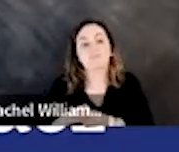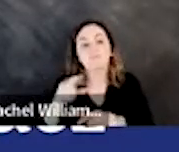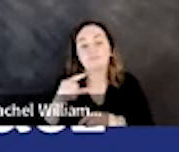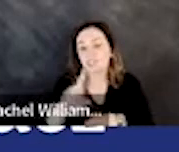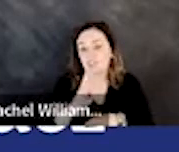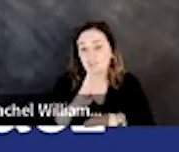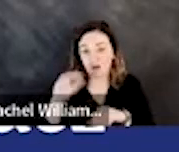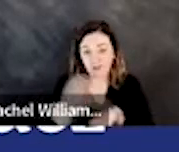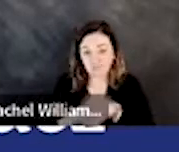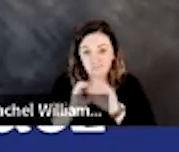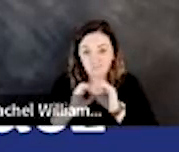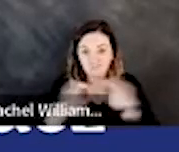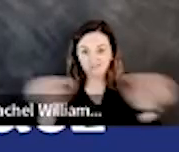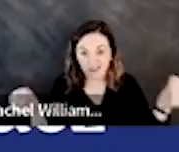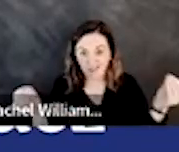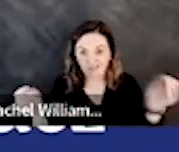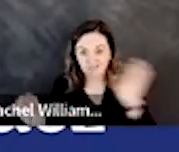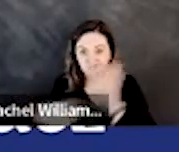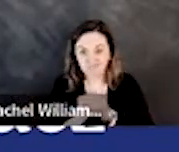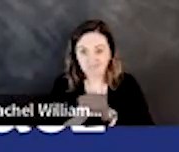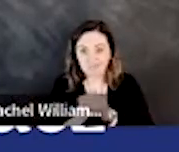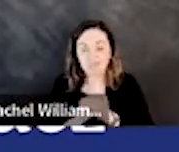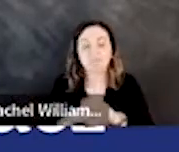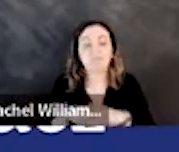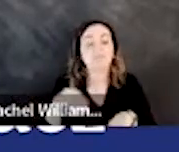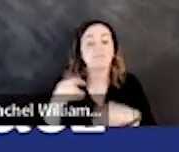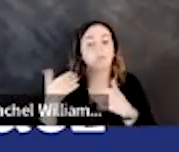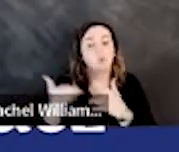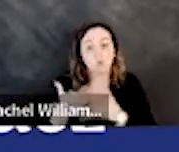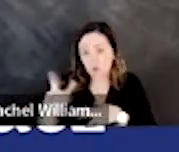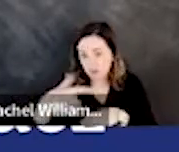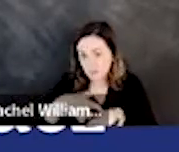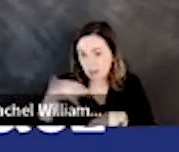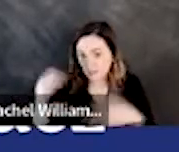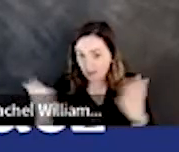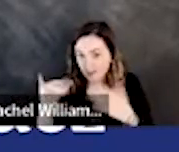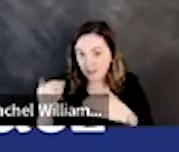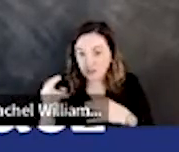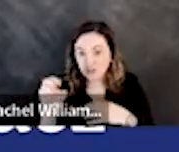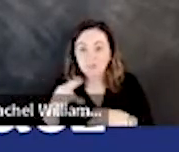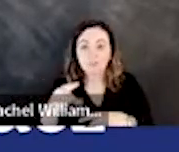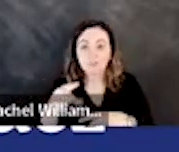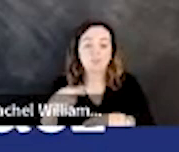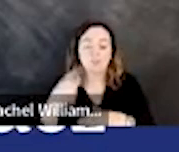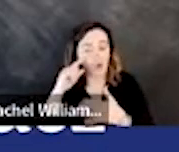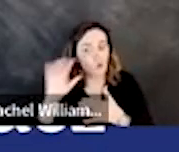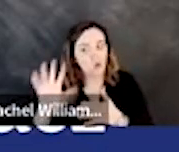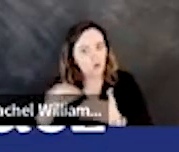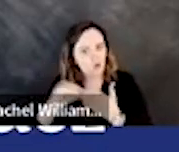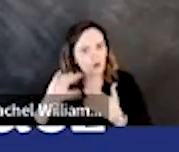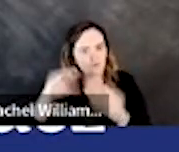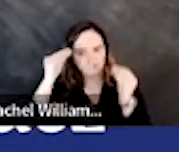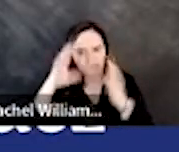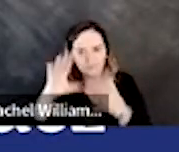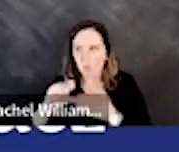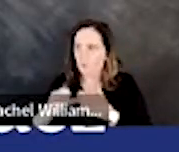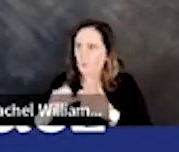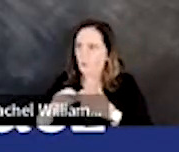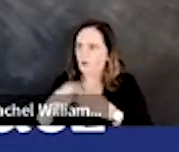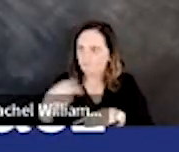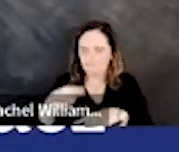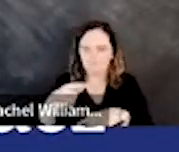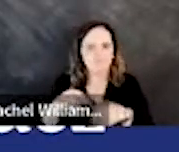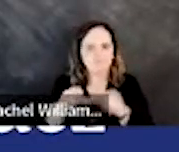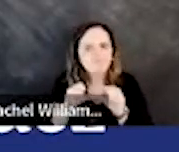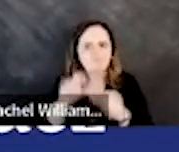no English at that time. In her time at Jordan, Erly has impressed her teachers with her steadfast